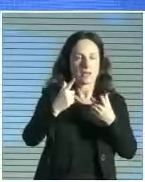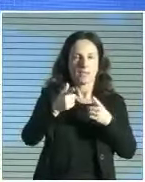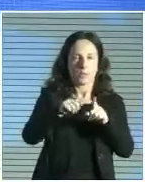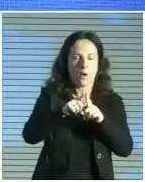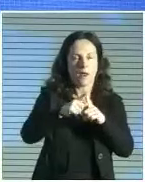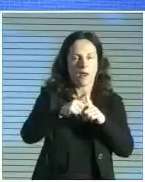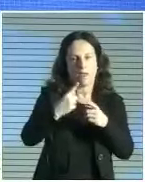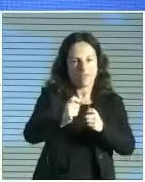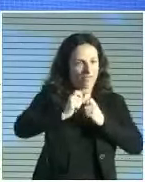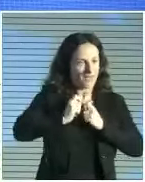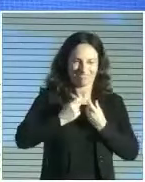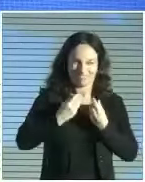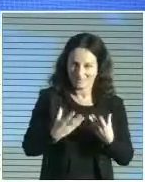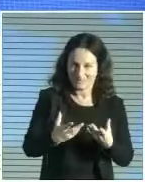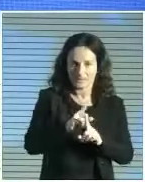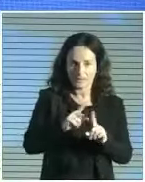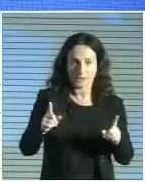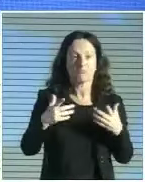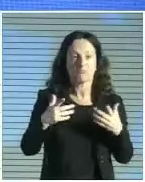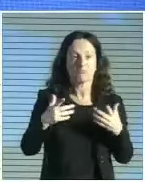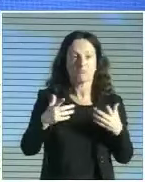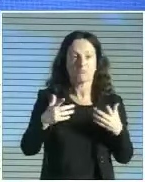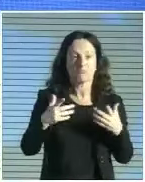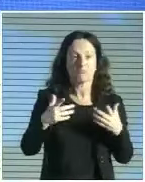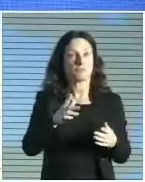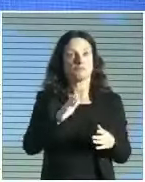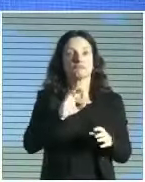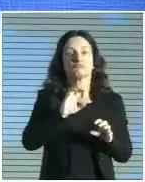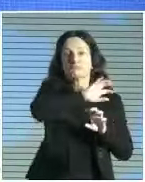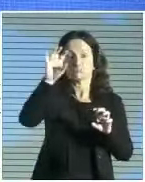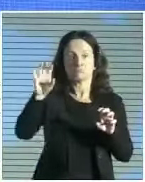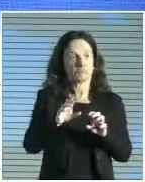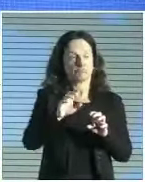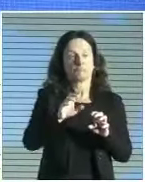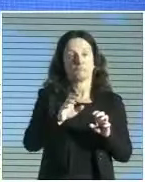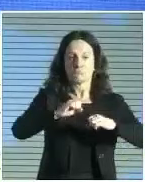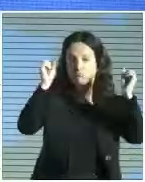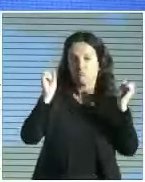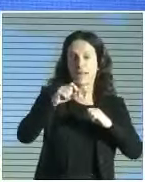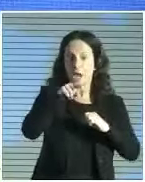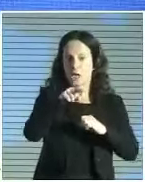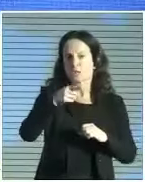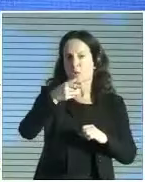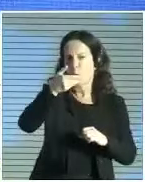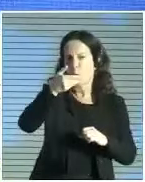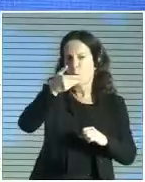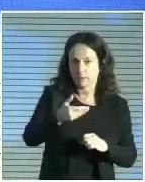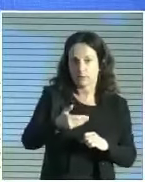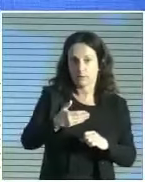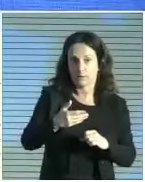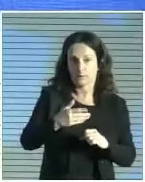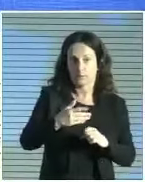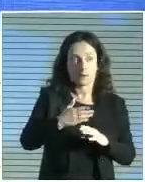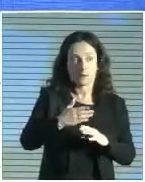decided that it was very, very important. Of course, we're coming out of pandemic, and of course, a lot of things. I mean, the